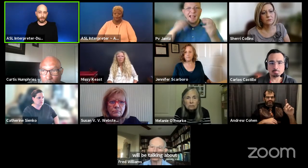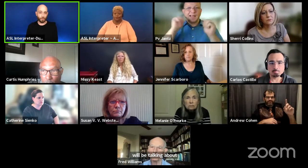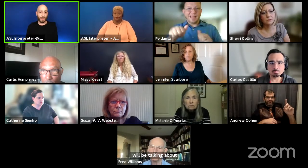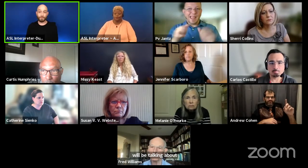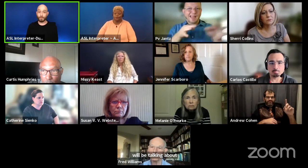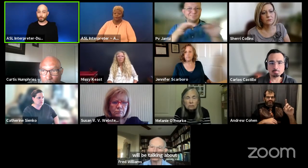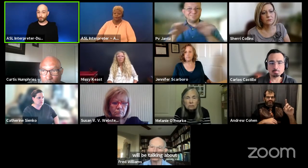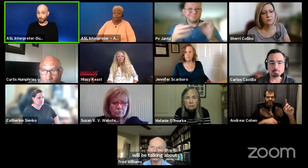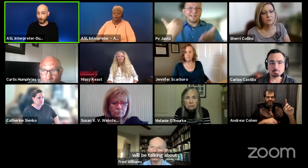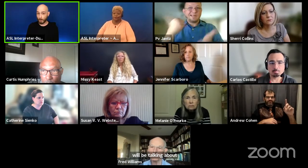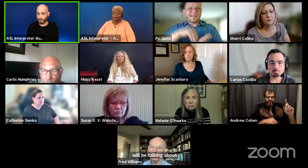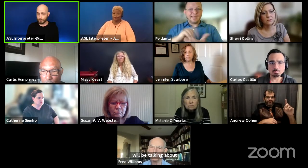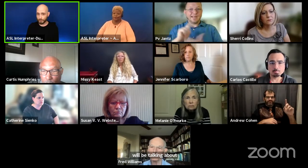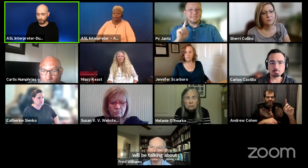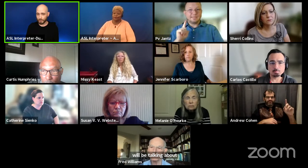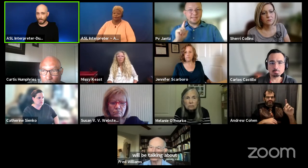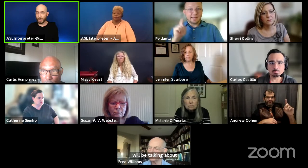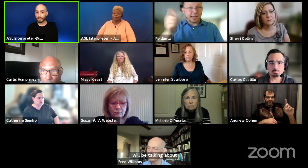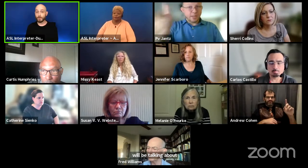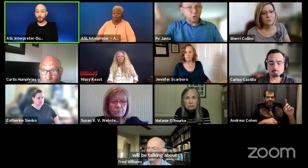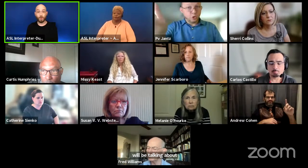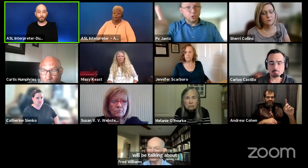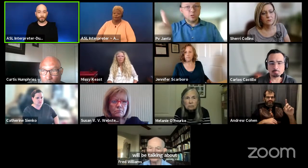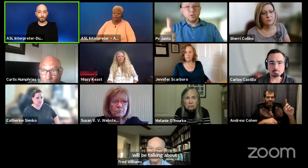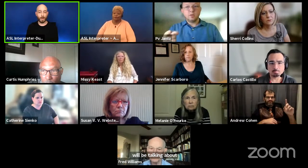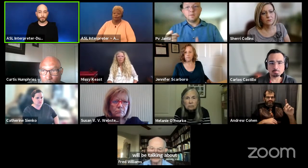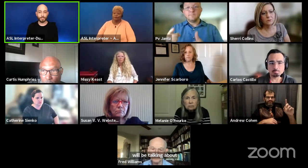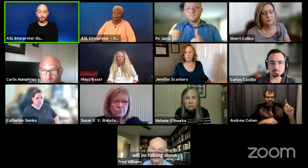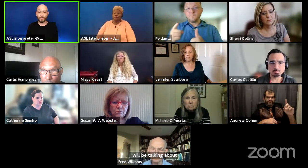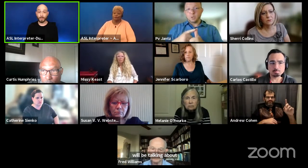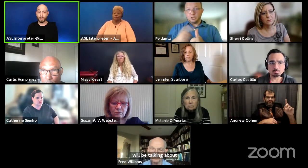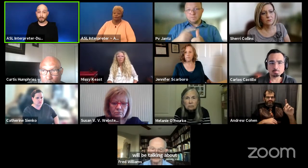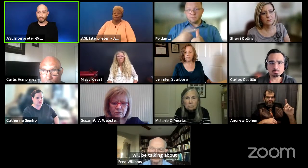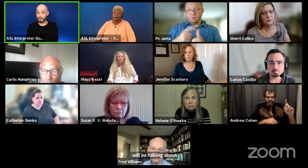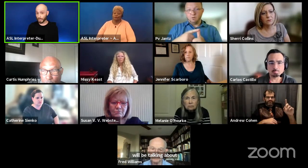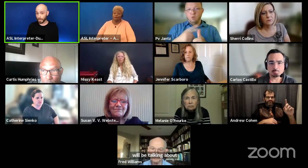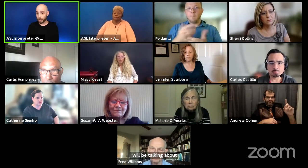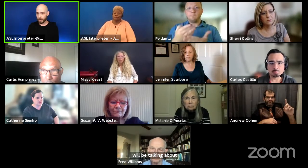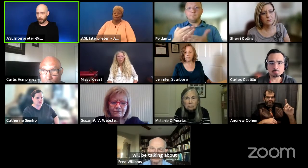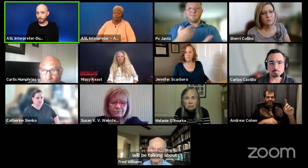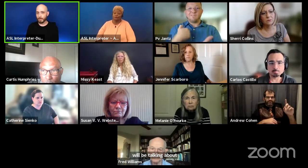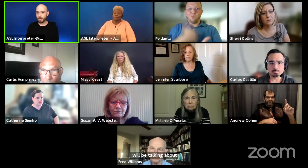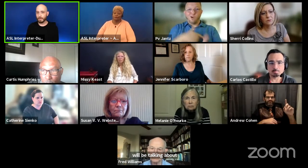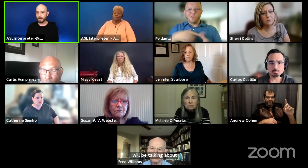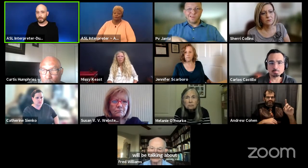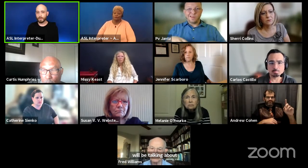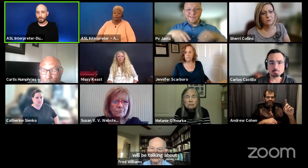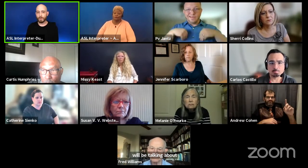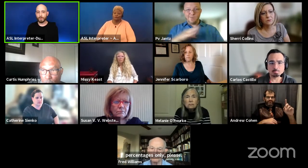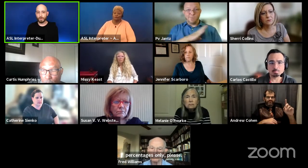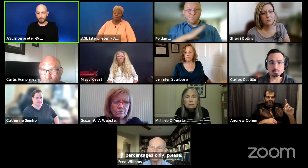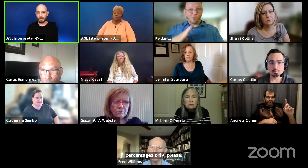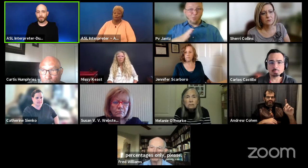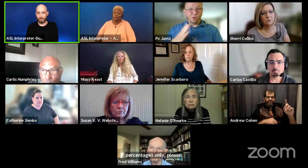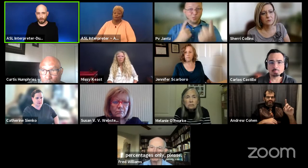So again, we have those 4 options. I can go over those options again later.